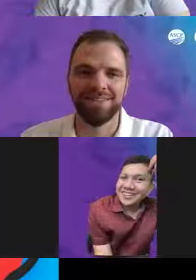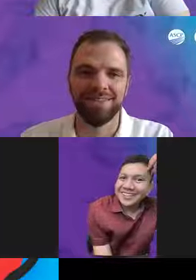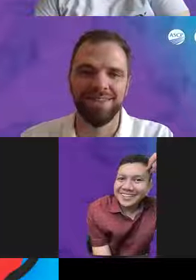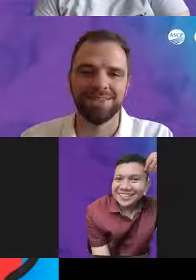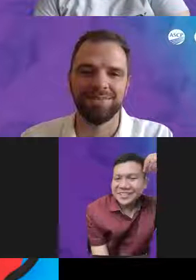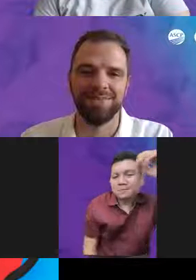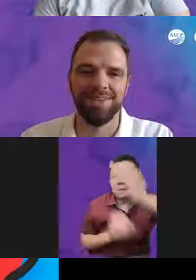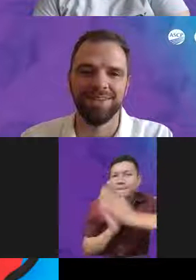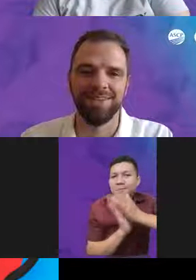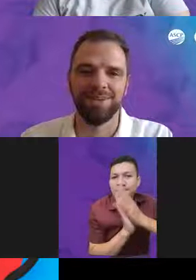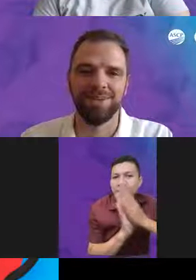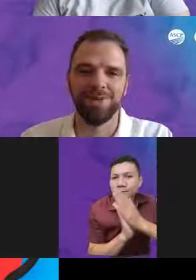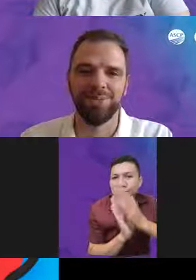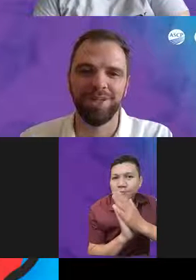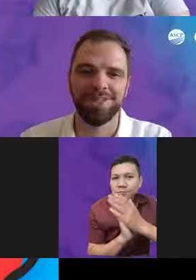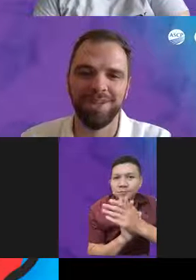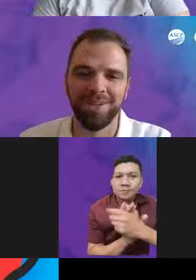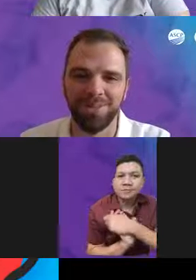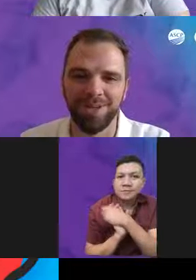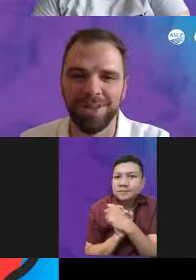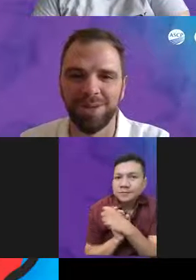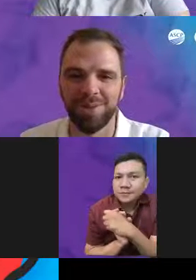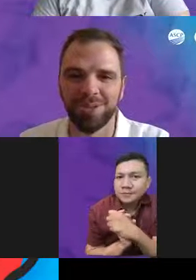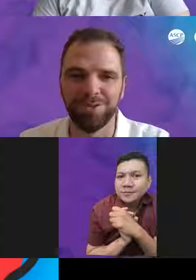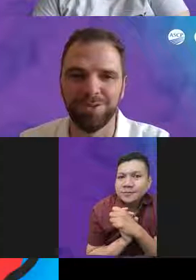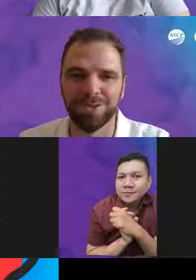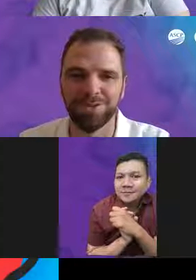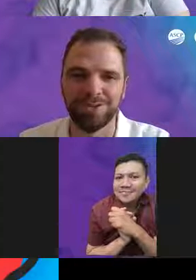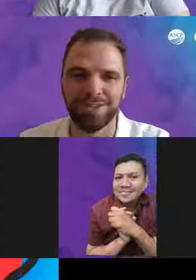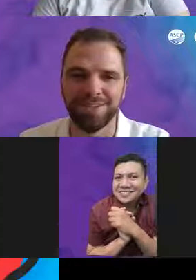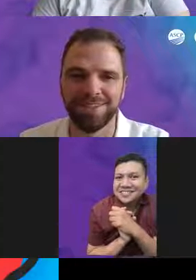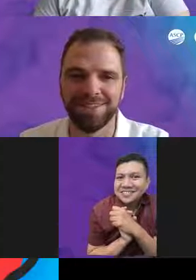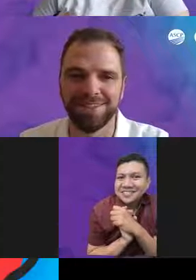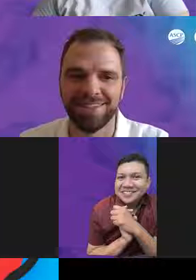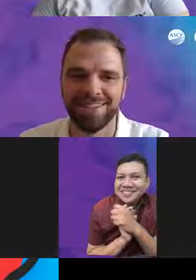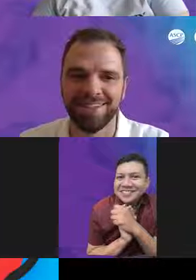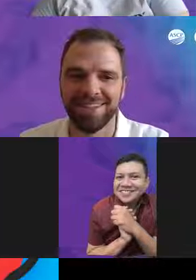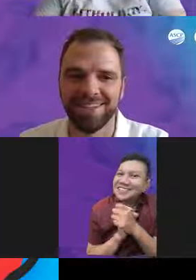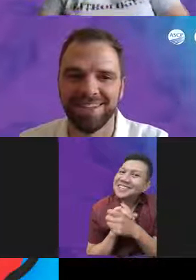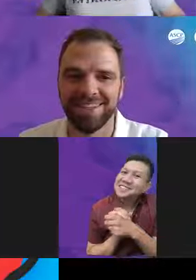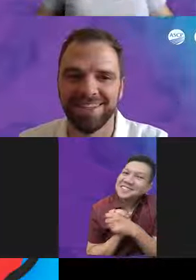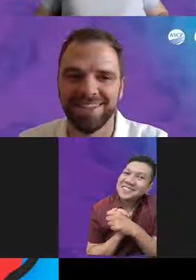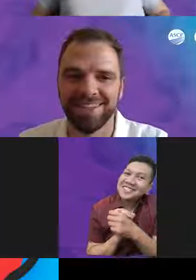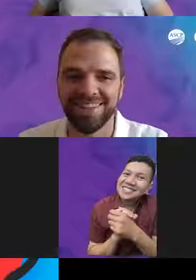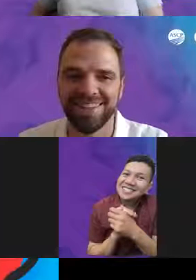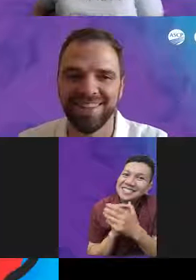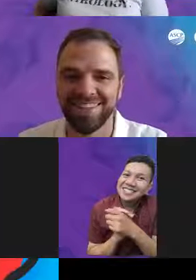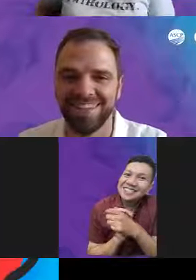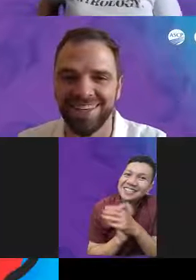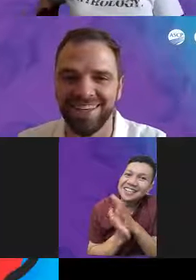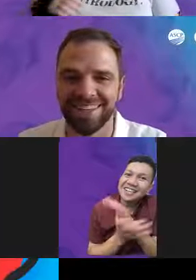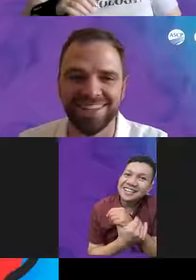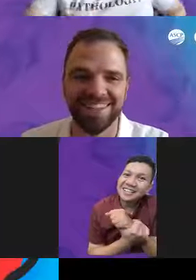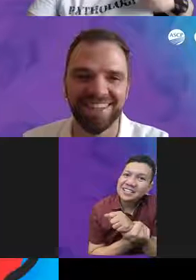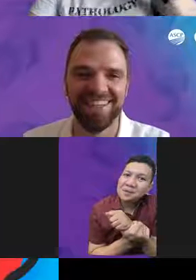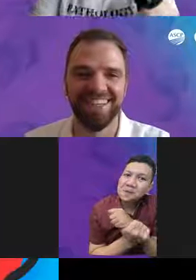you. Awesome. And is there a red blood cell in the middle of that, all that blue from West Virginia? Oh, I didn't. Look